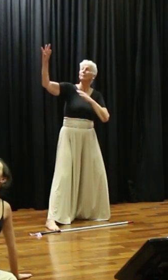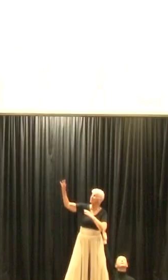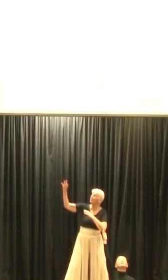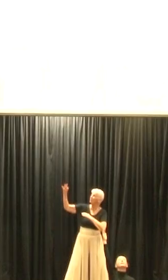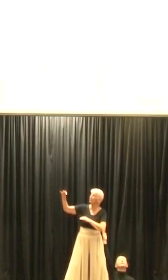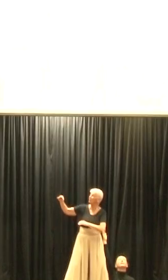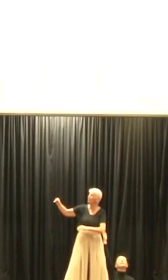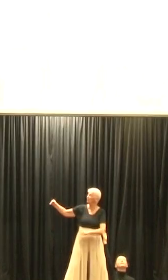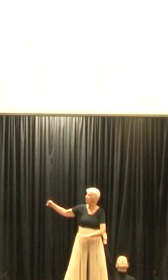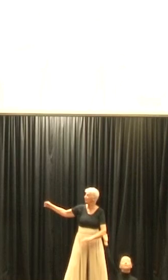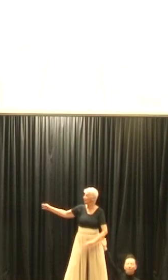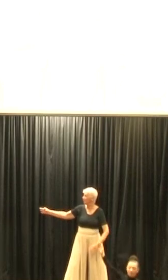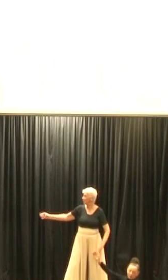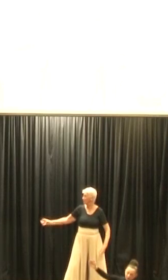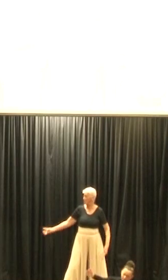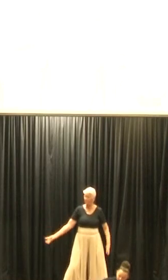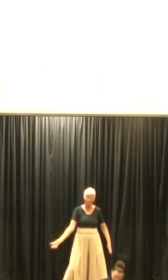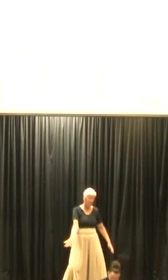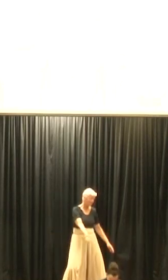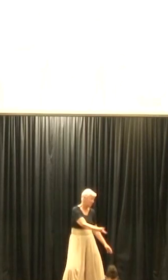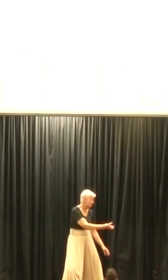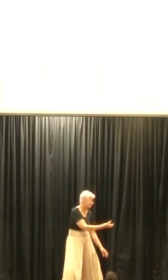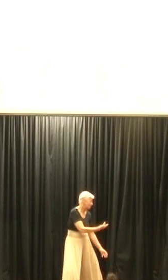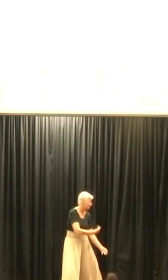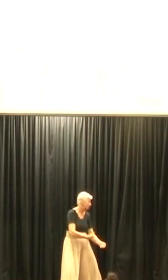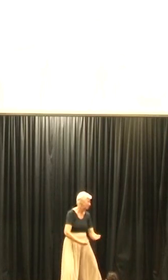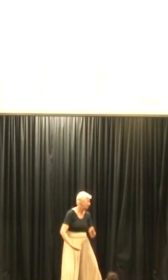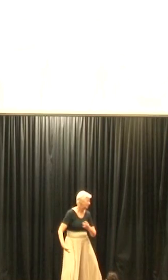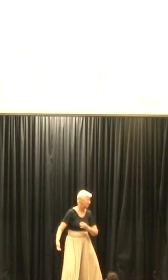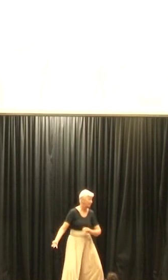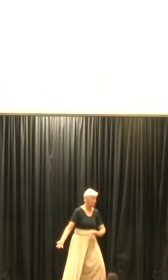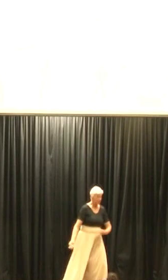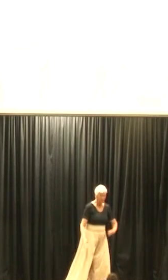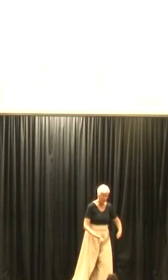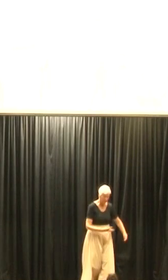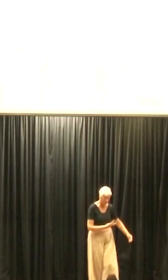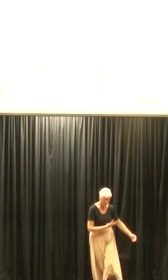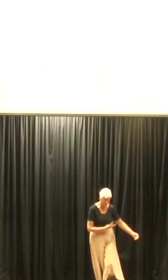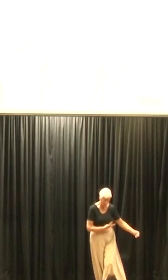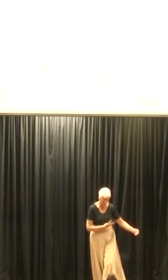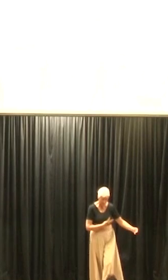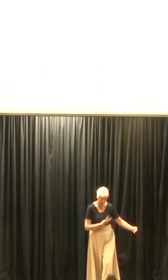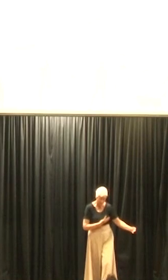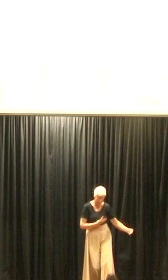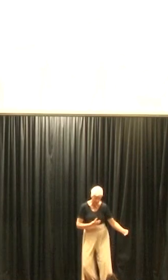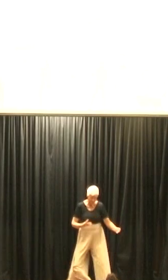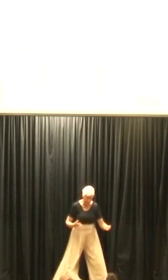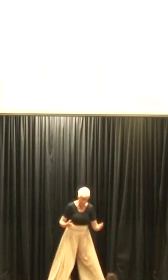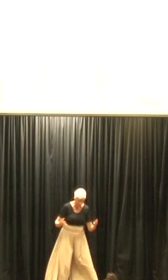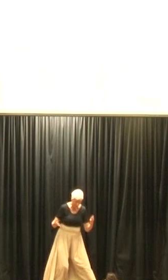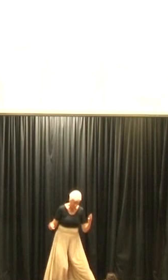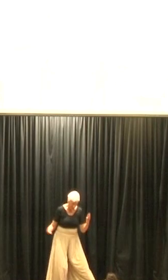me, 'cause I don't think that they'd understand.